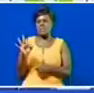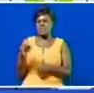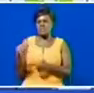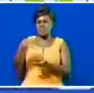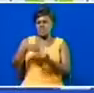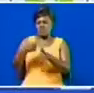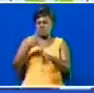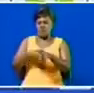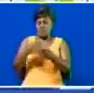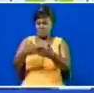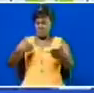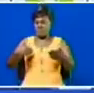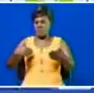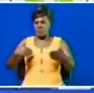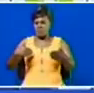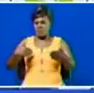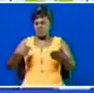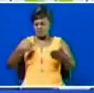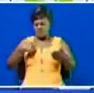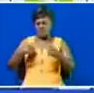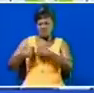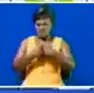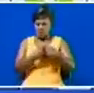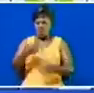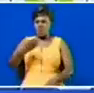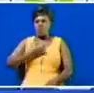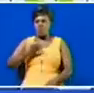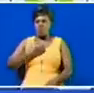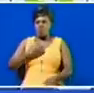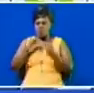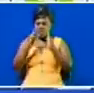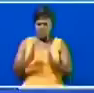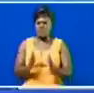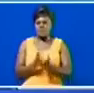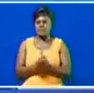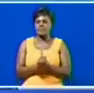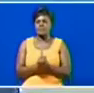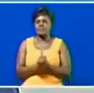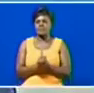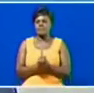came. Before that, we were struggling with our own coaches.